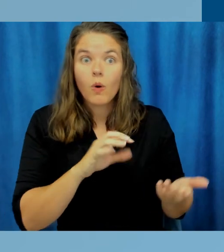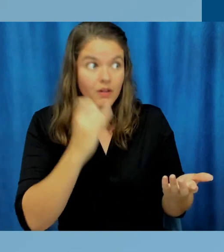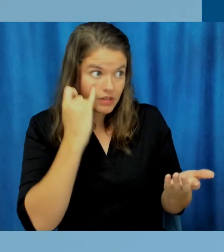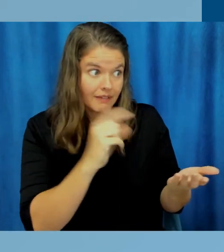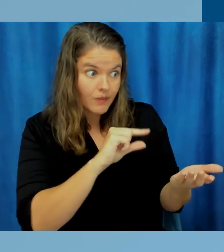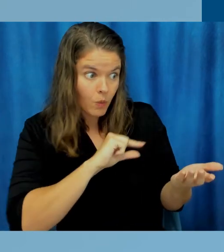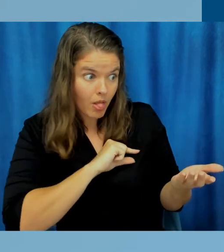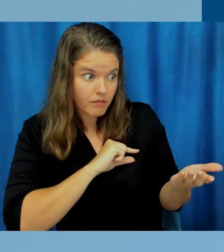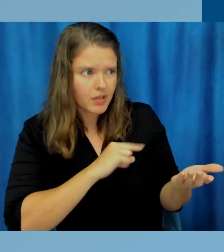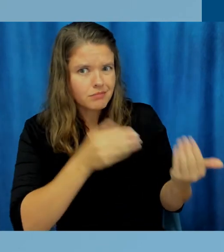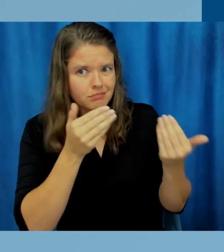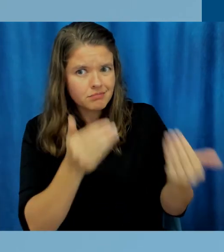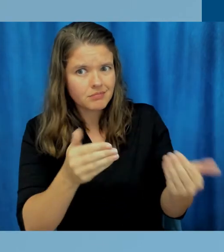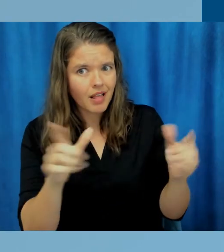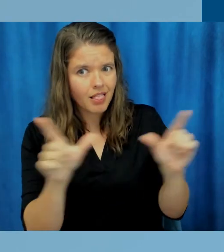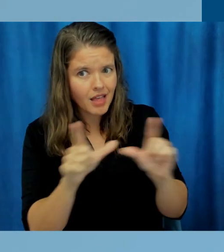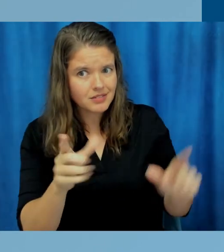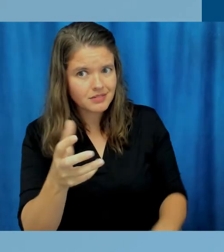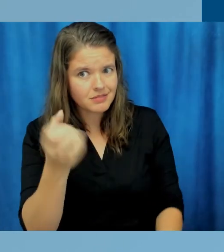are, get a license.